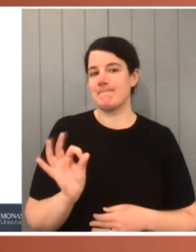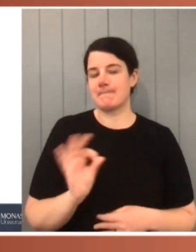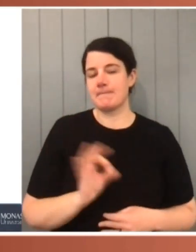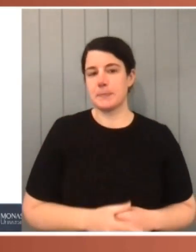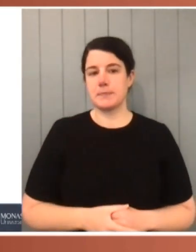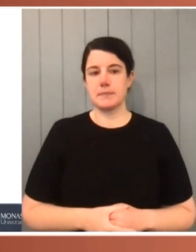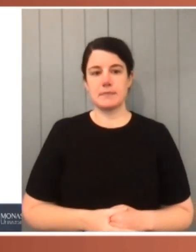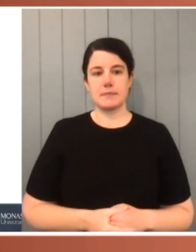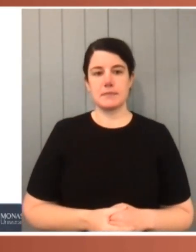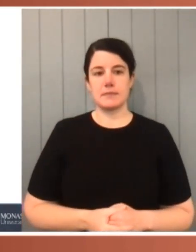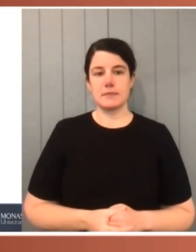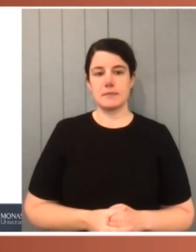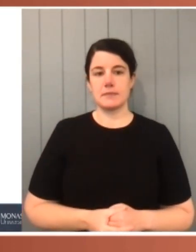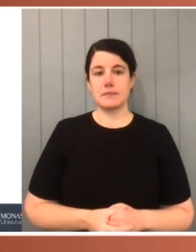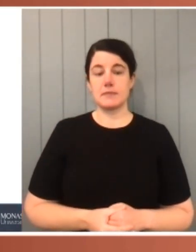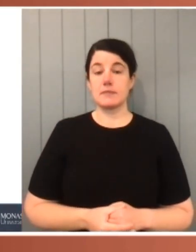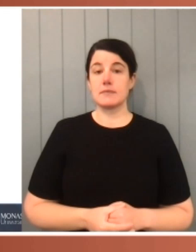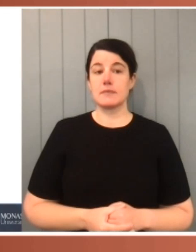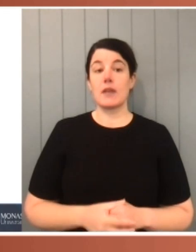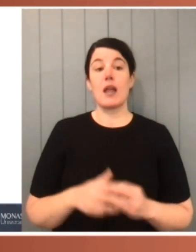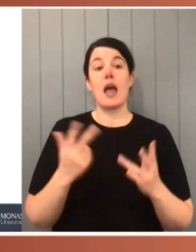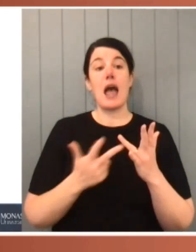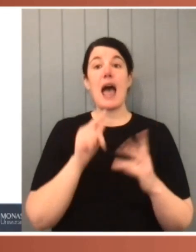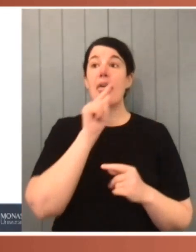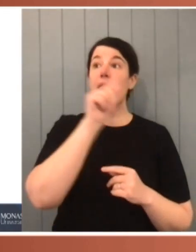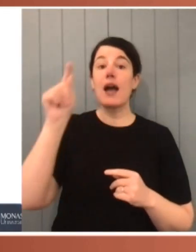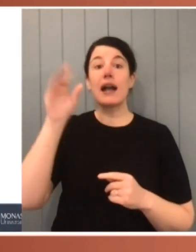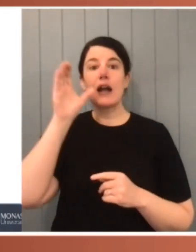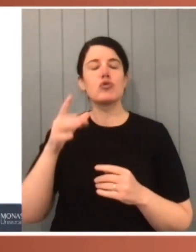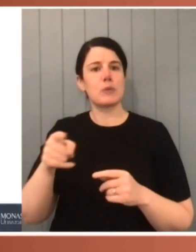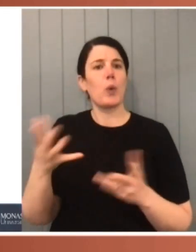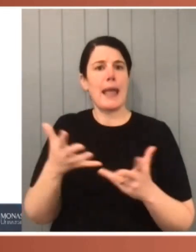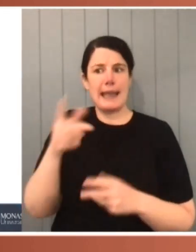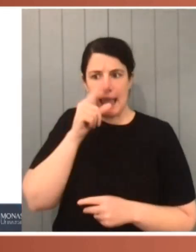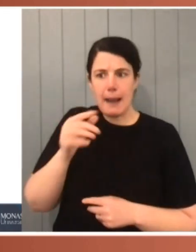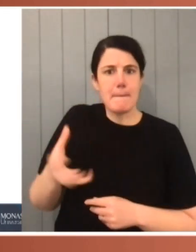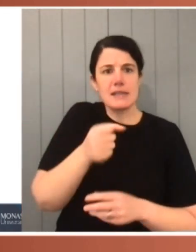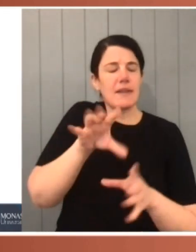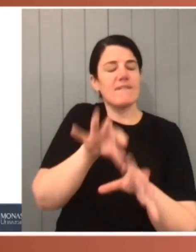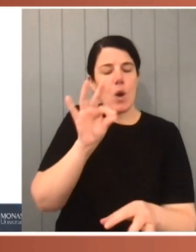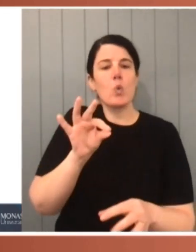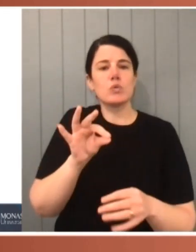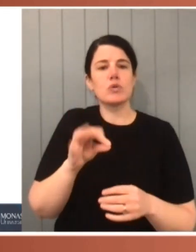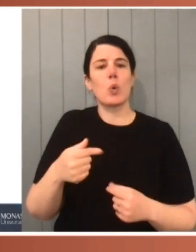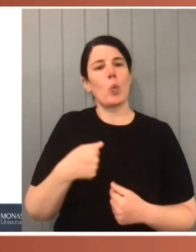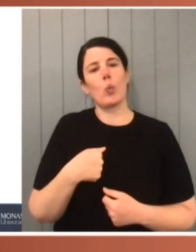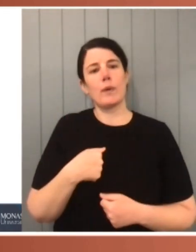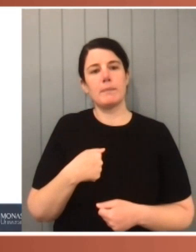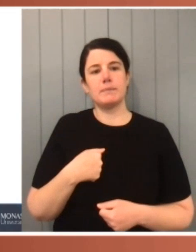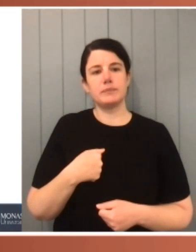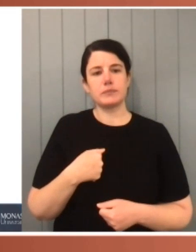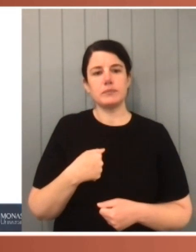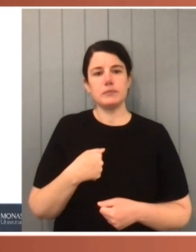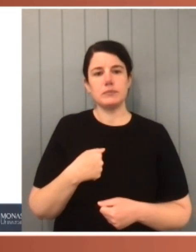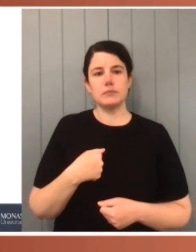Third, unlike many other compulsory voting countries, Australia does not pay lip service to its